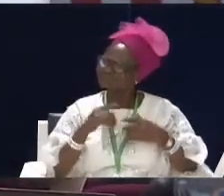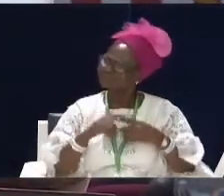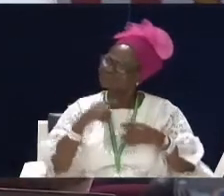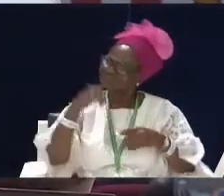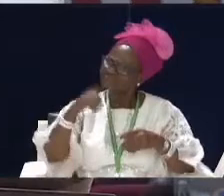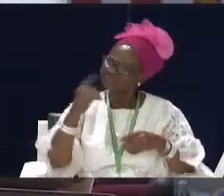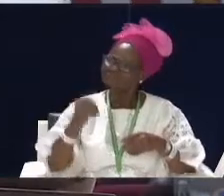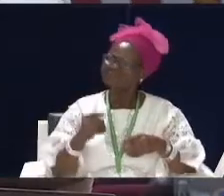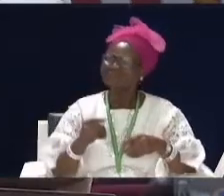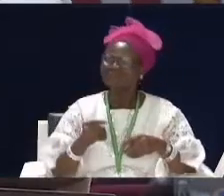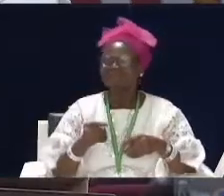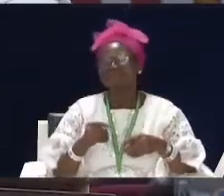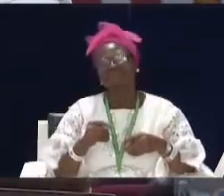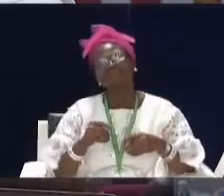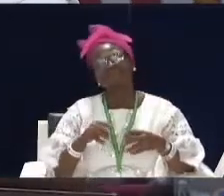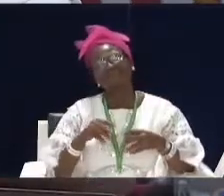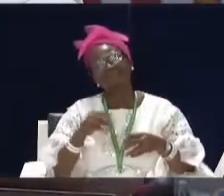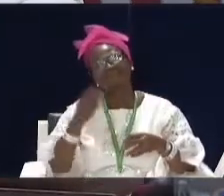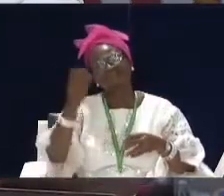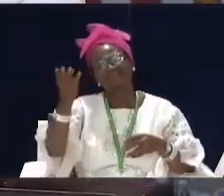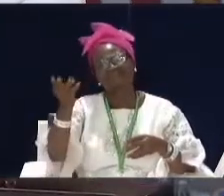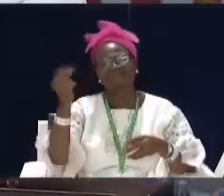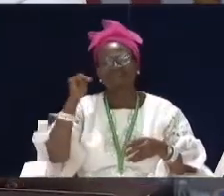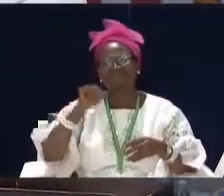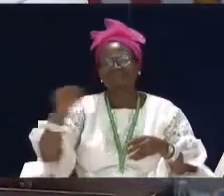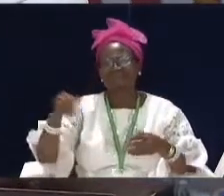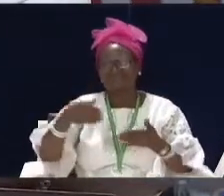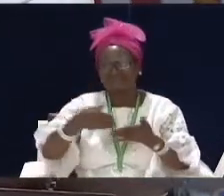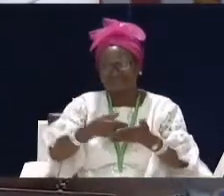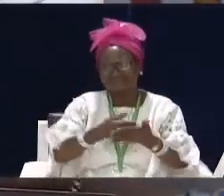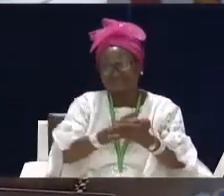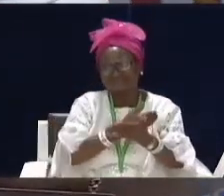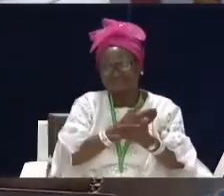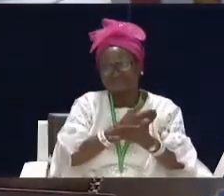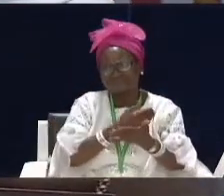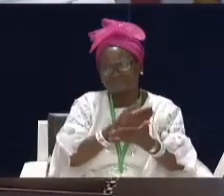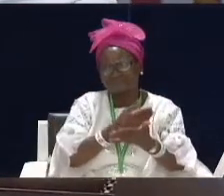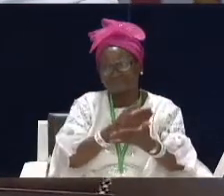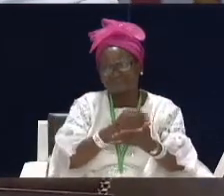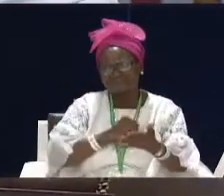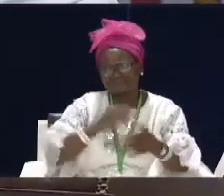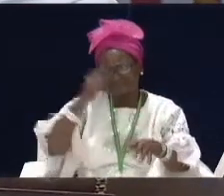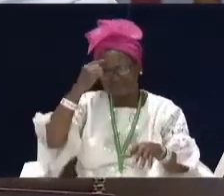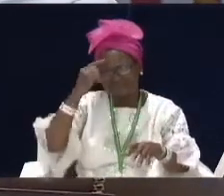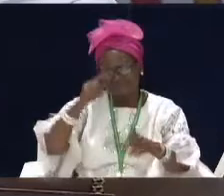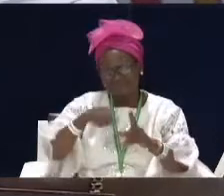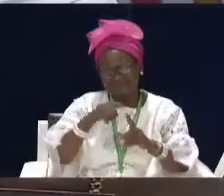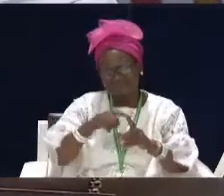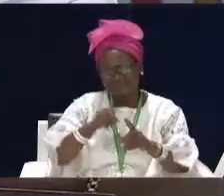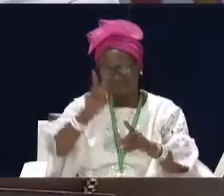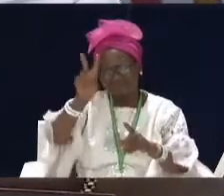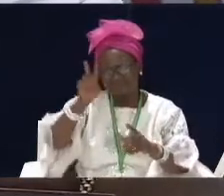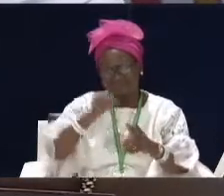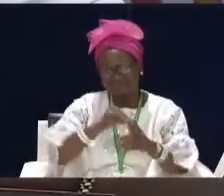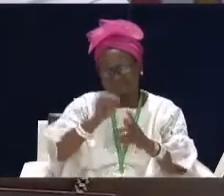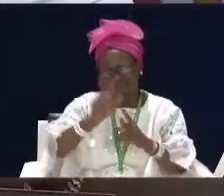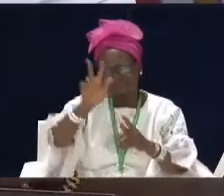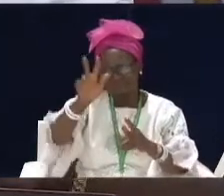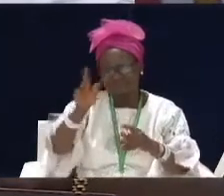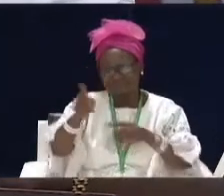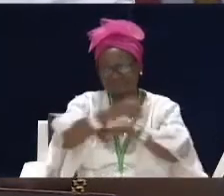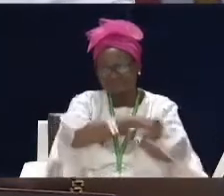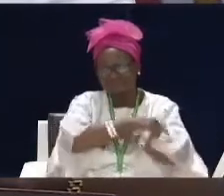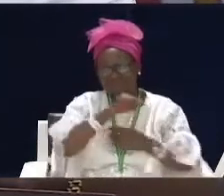There was news, I think about 2 or 3 days ago, that in